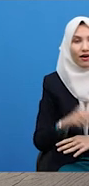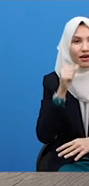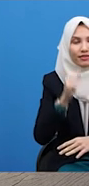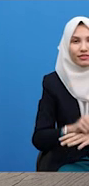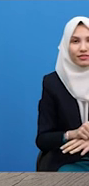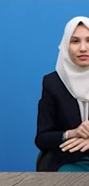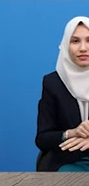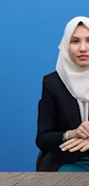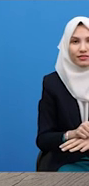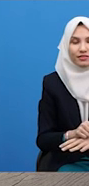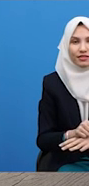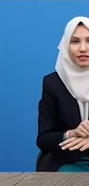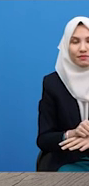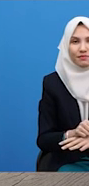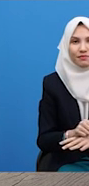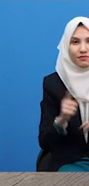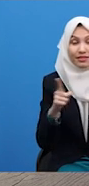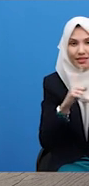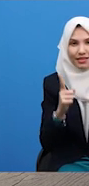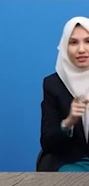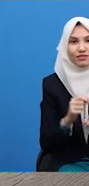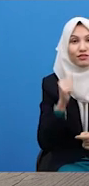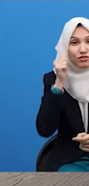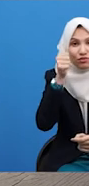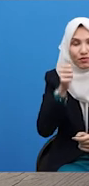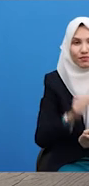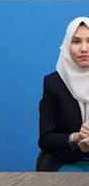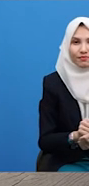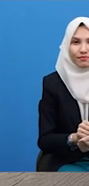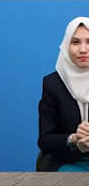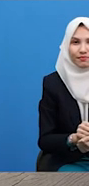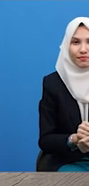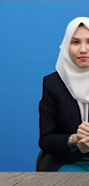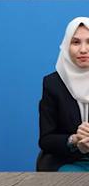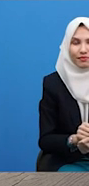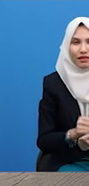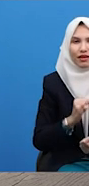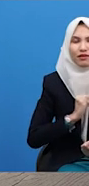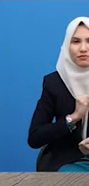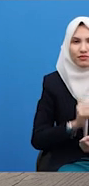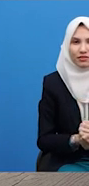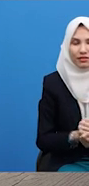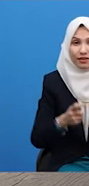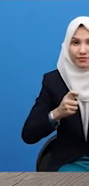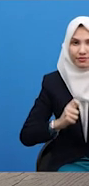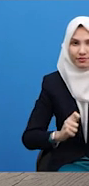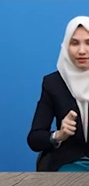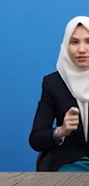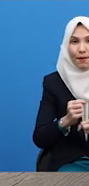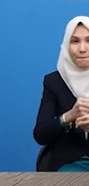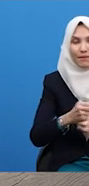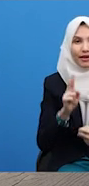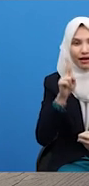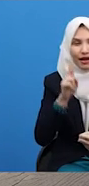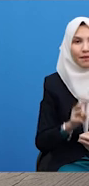Wow, that sounds wonderful. Have you decided what flavor? I'm still trying to make up my mind among these